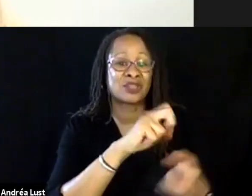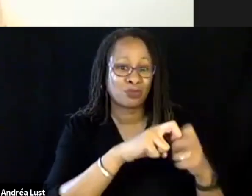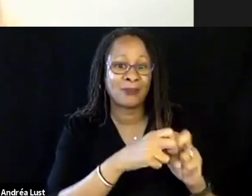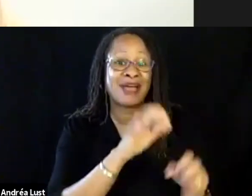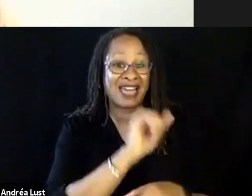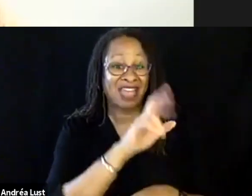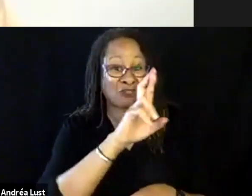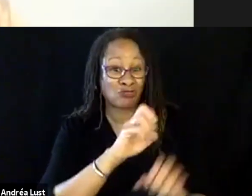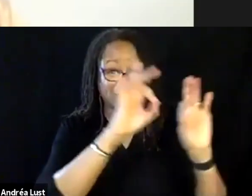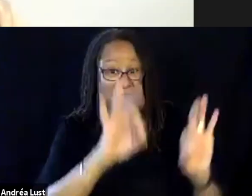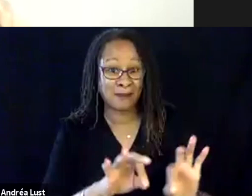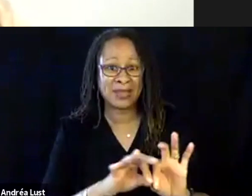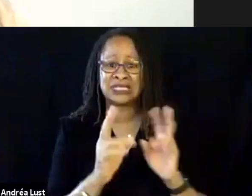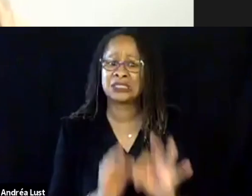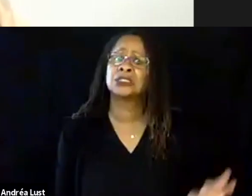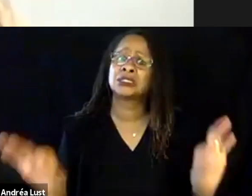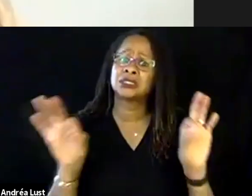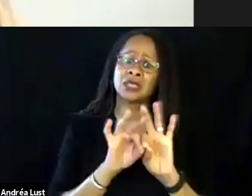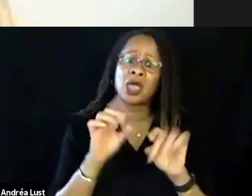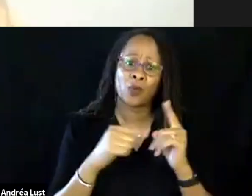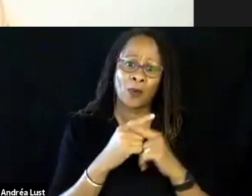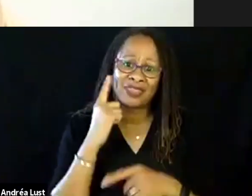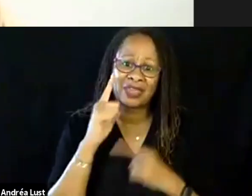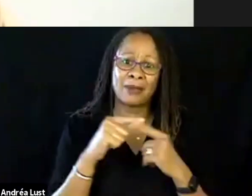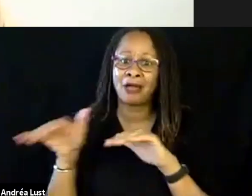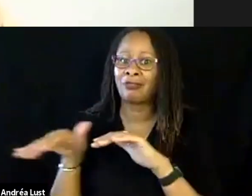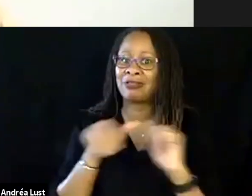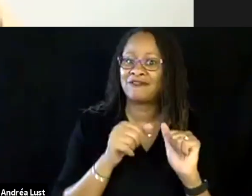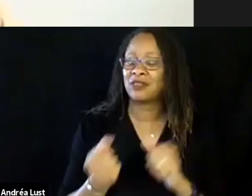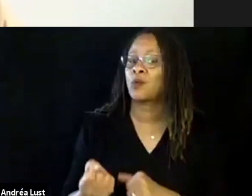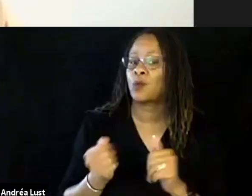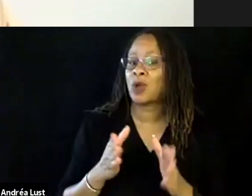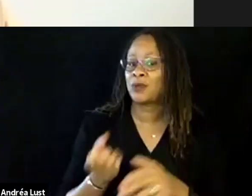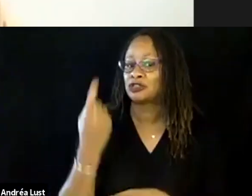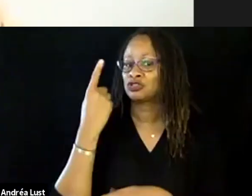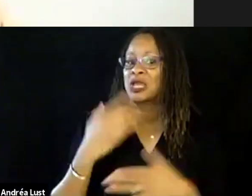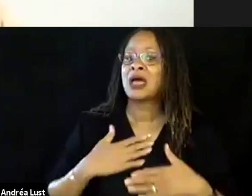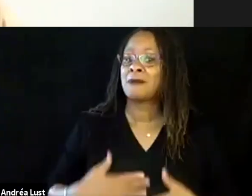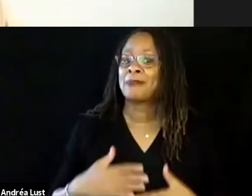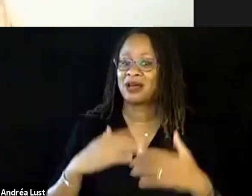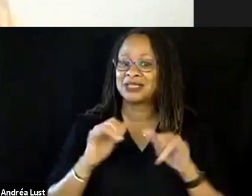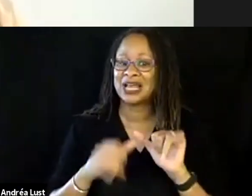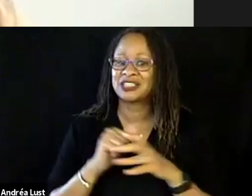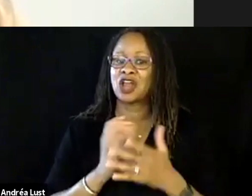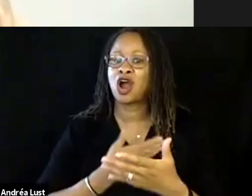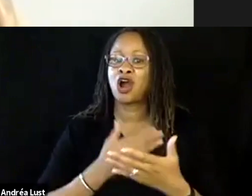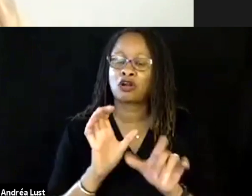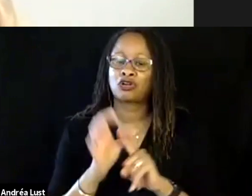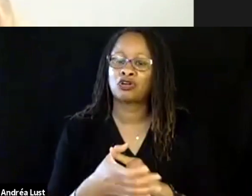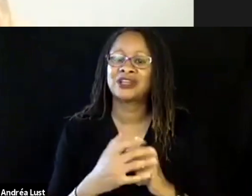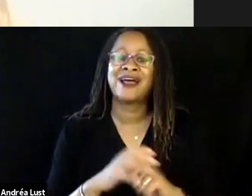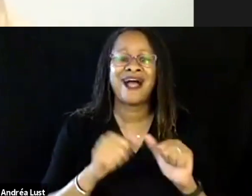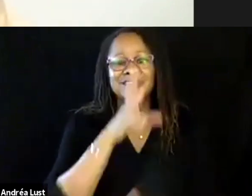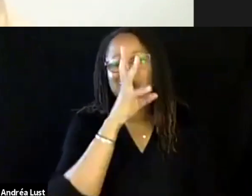significant when we're thinking about departing from the way that we understand body size in our culture. I could